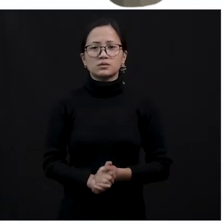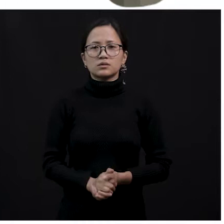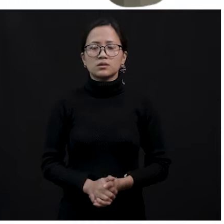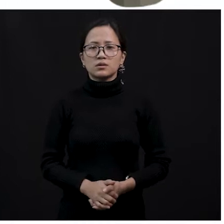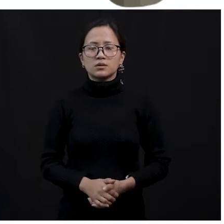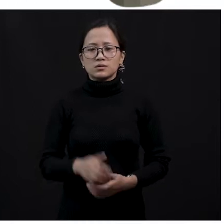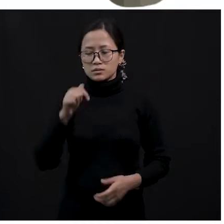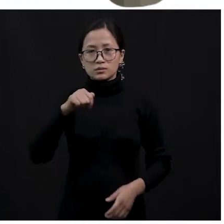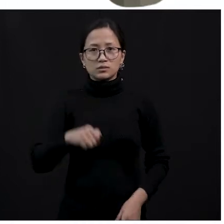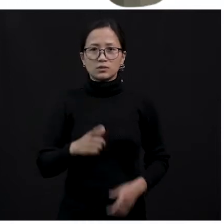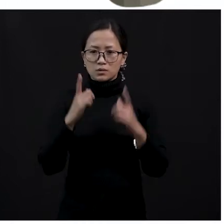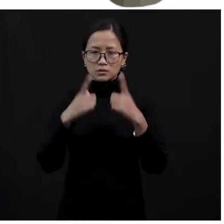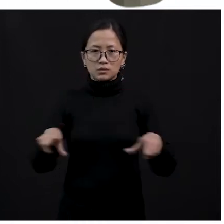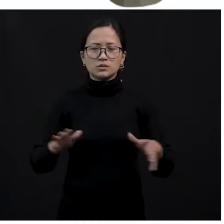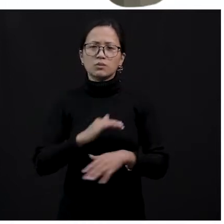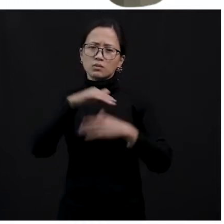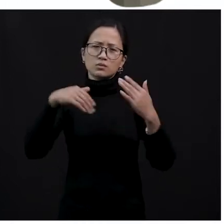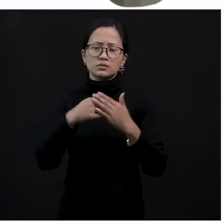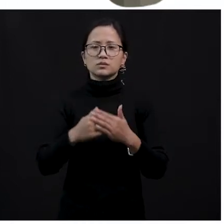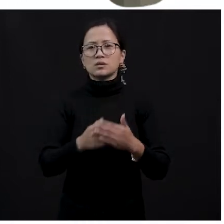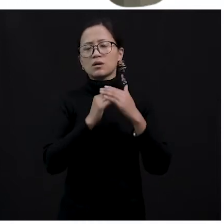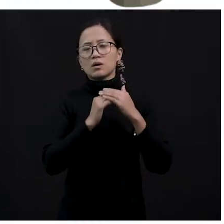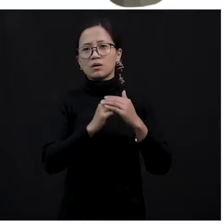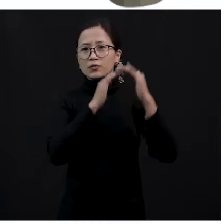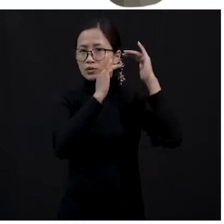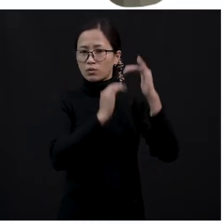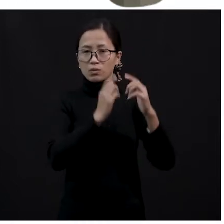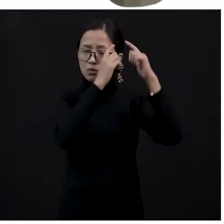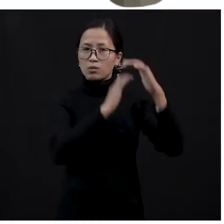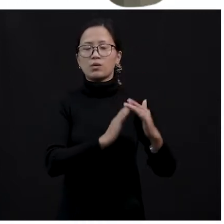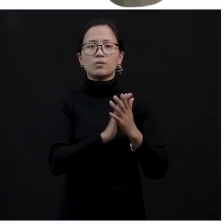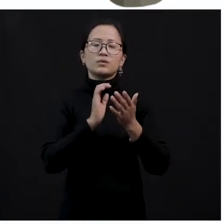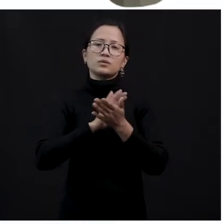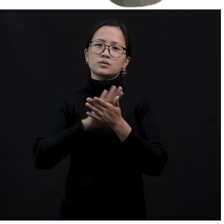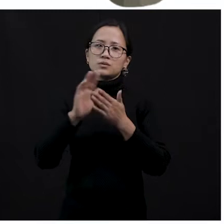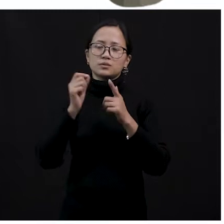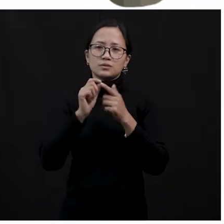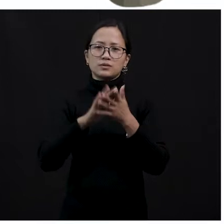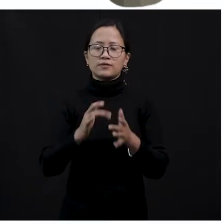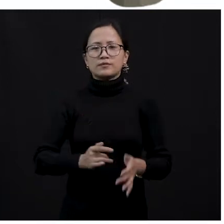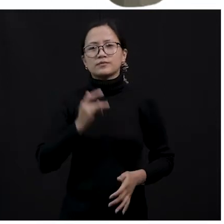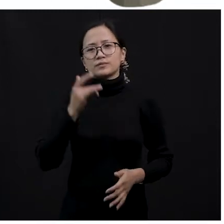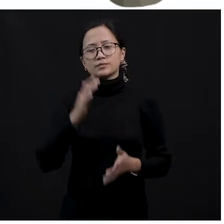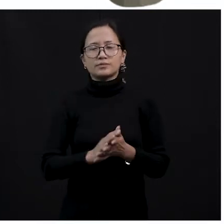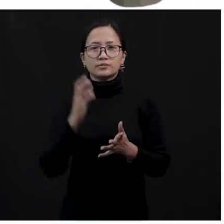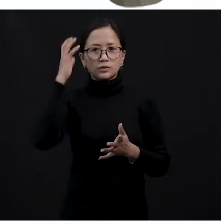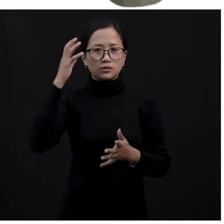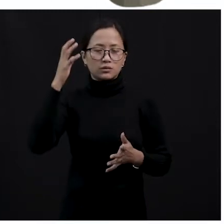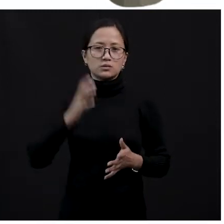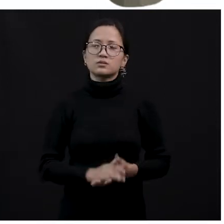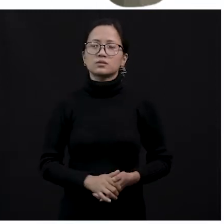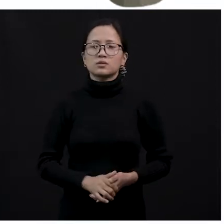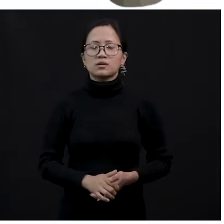So now he lost all hope and he fainted. He lost consciousness. Now at that point of time,